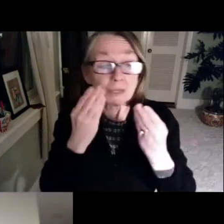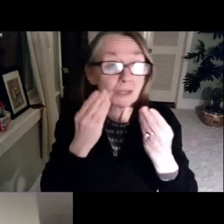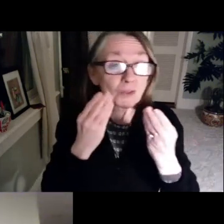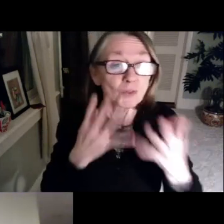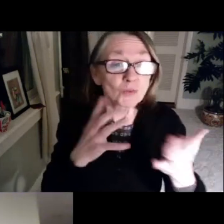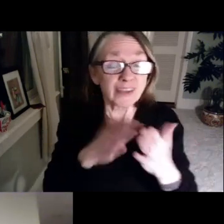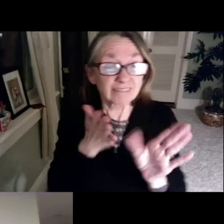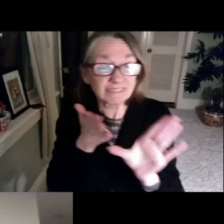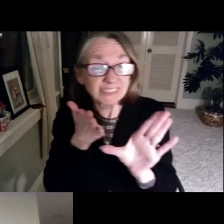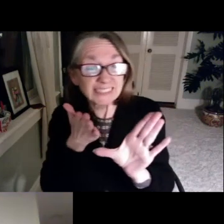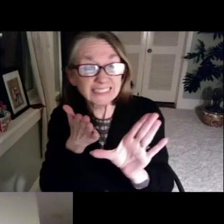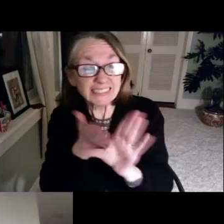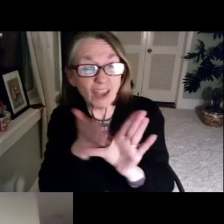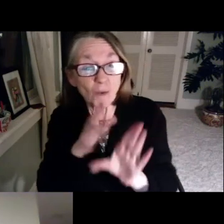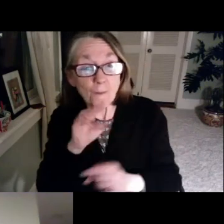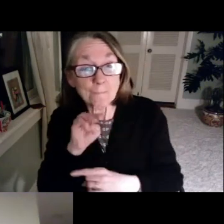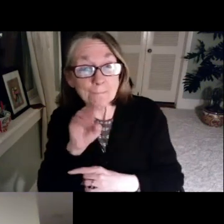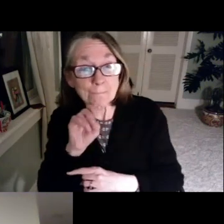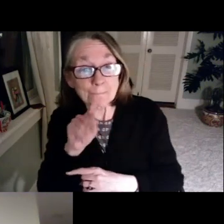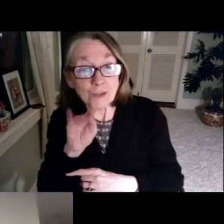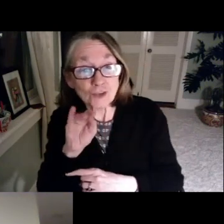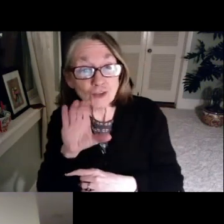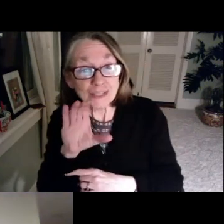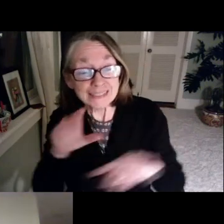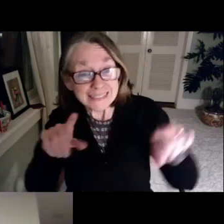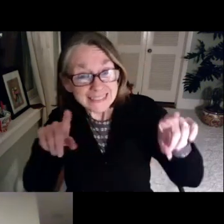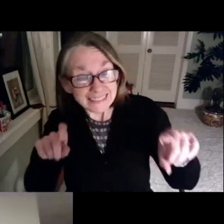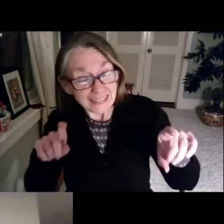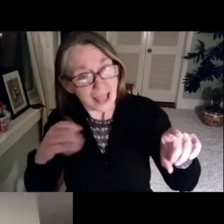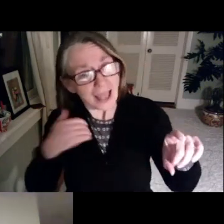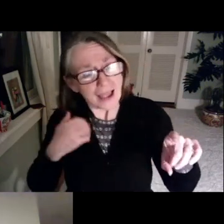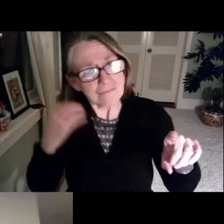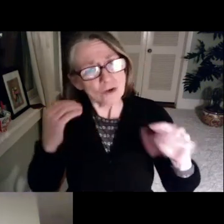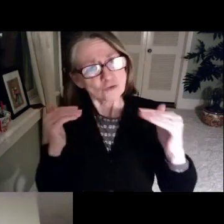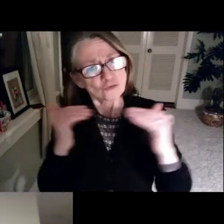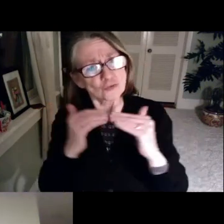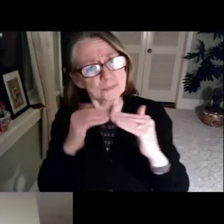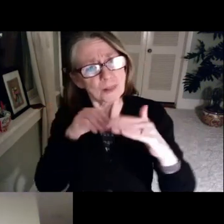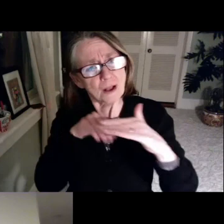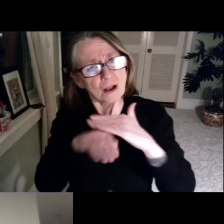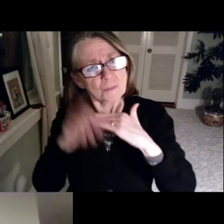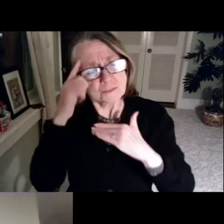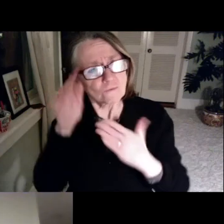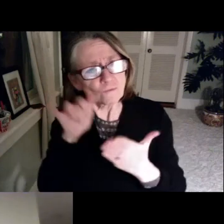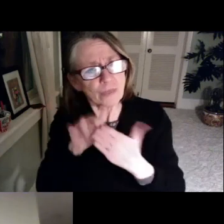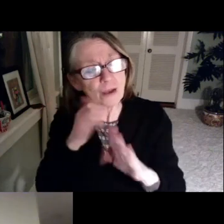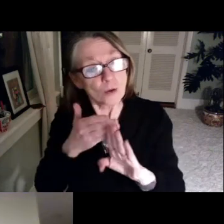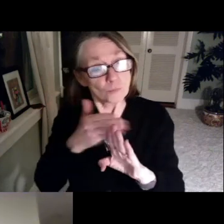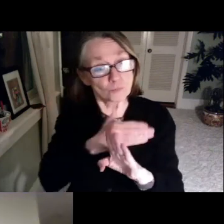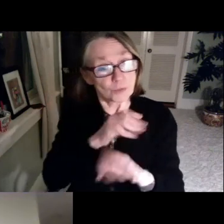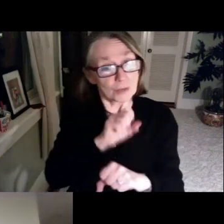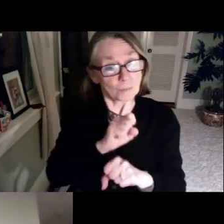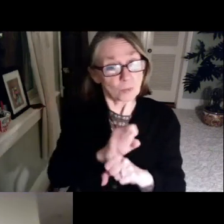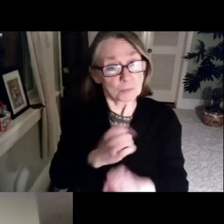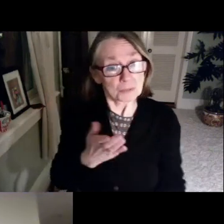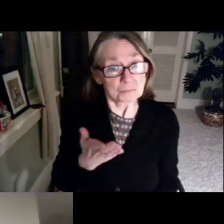testing. Is there a reasonable accommodation for that pre-employment? And that's my question. I'll let you